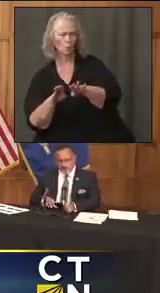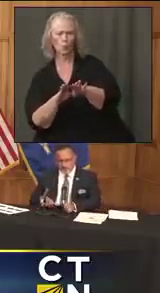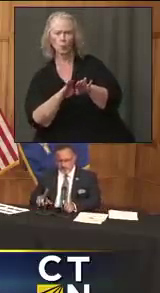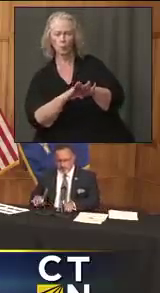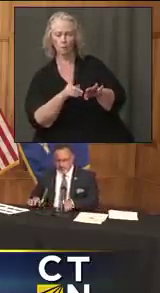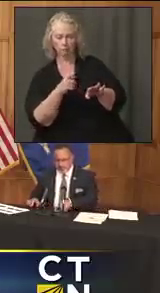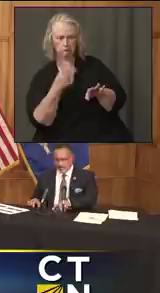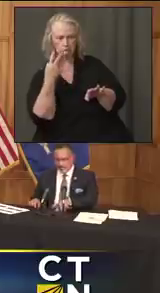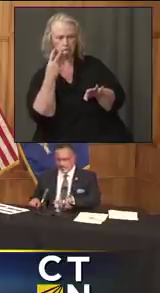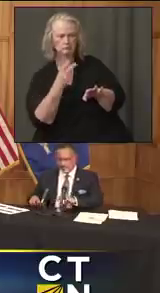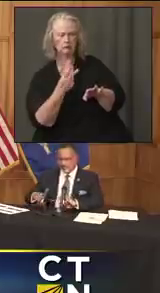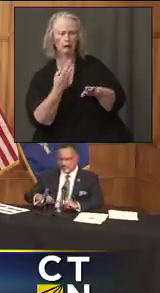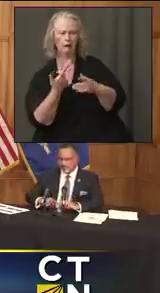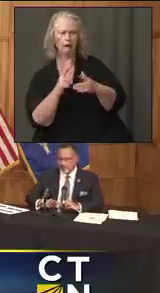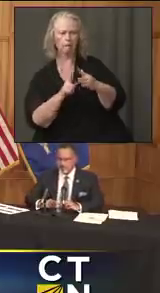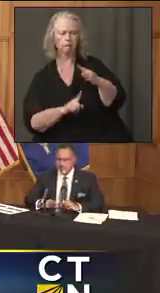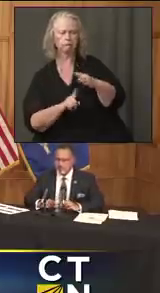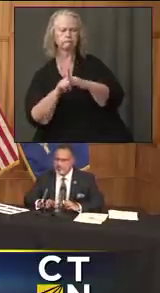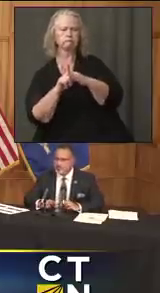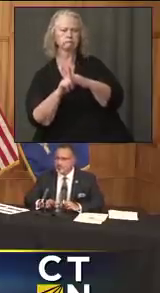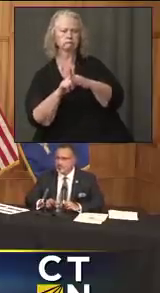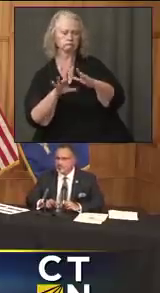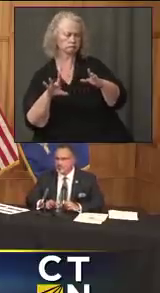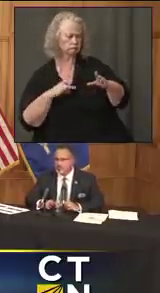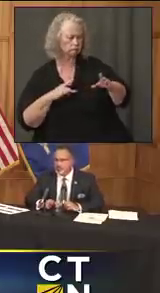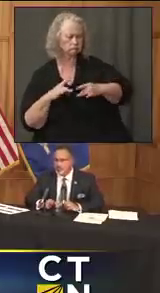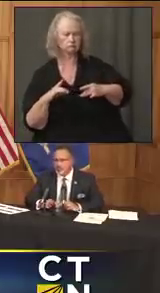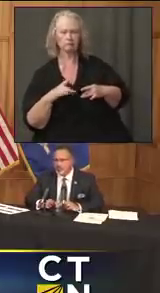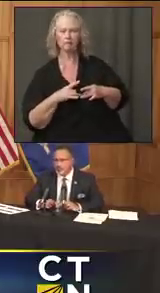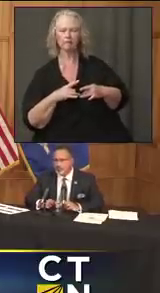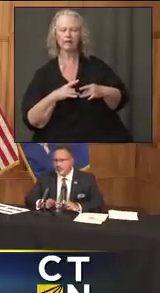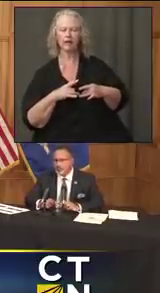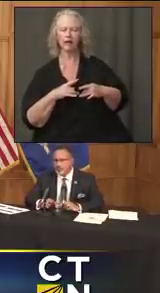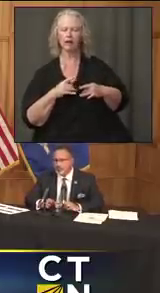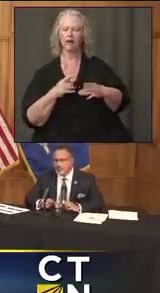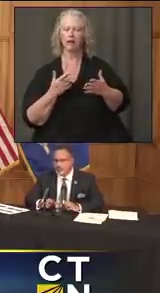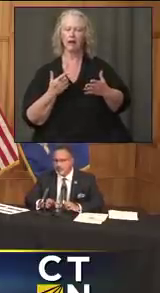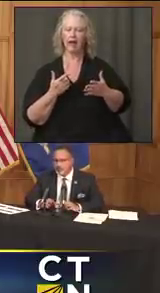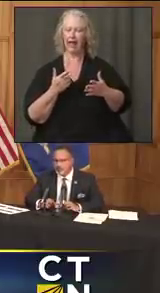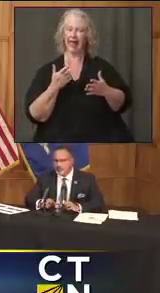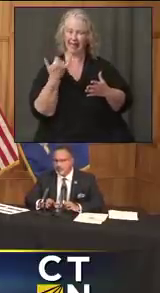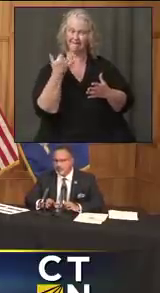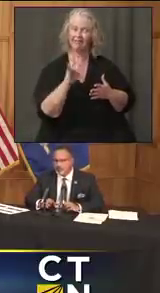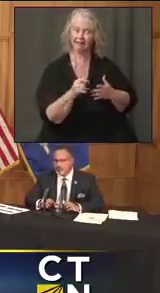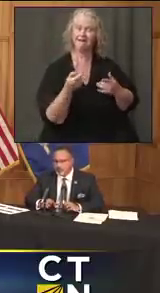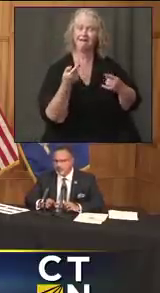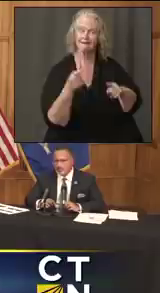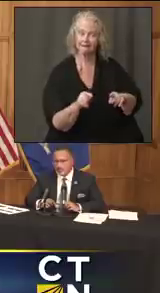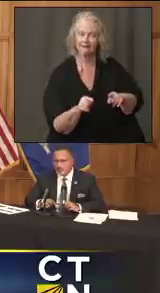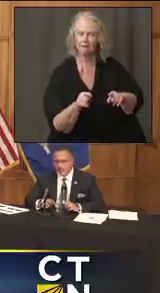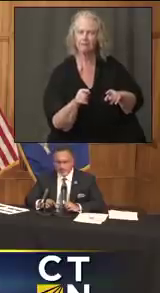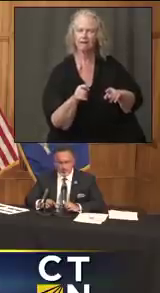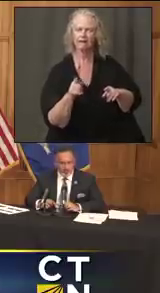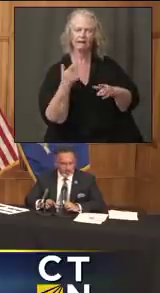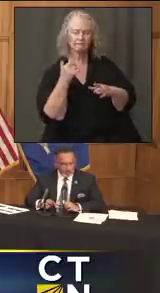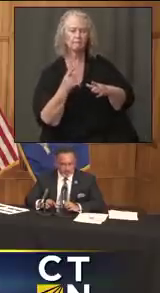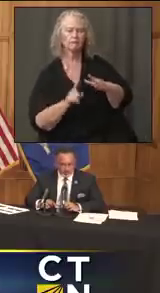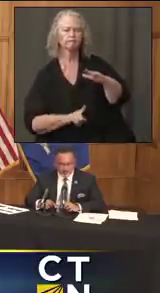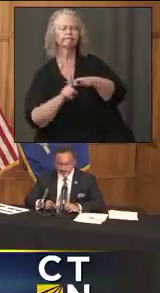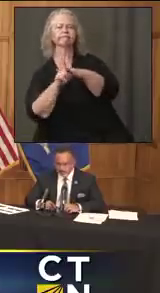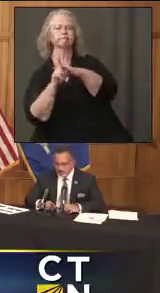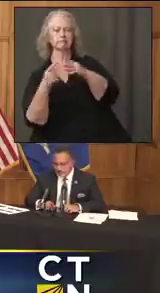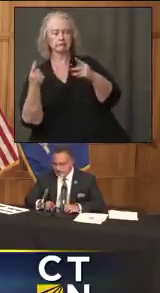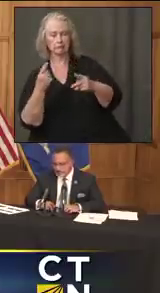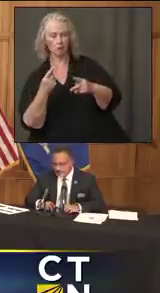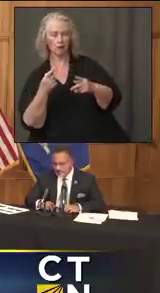possible coronavirus cases with students or also educators. How will that be handled going forward? Will students and educators have